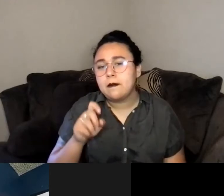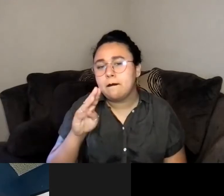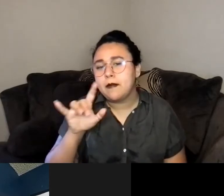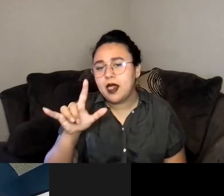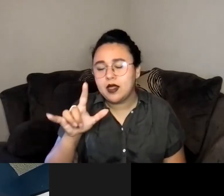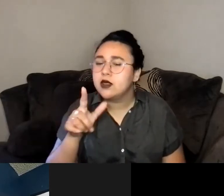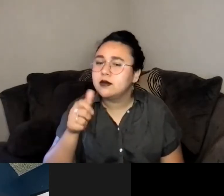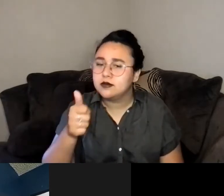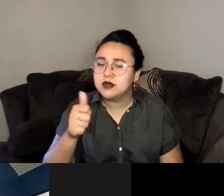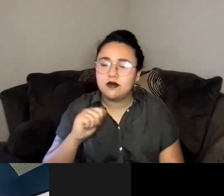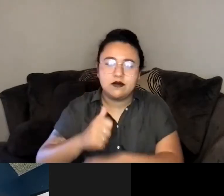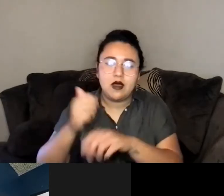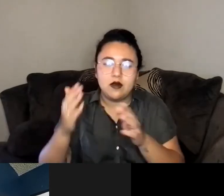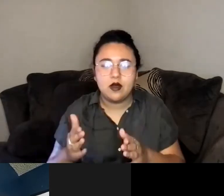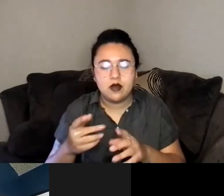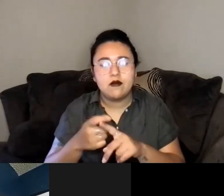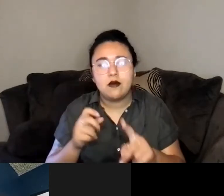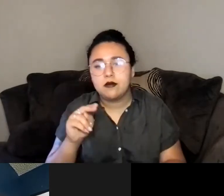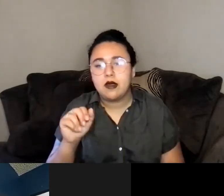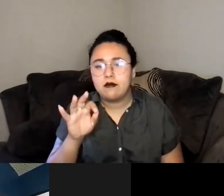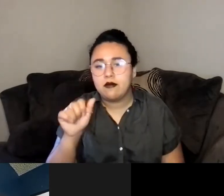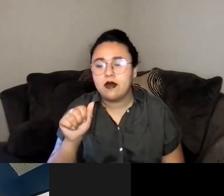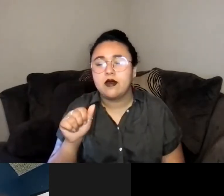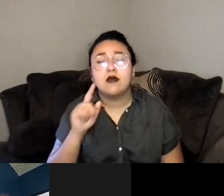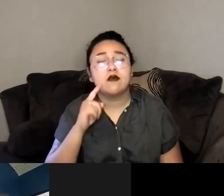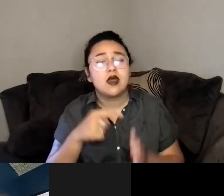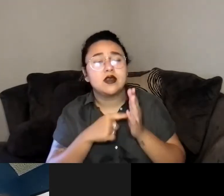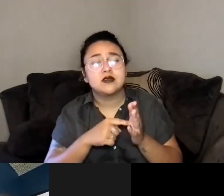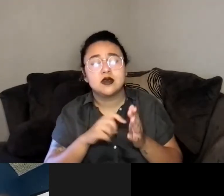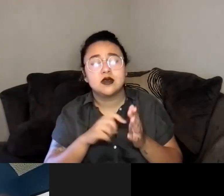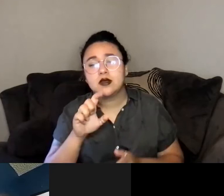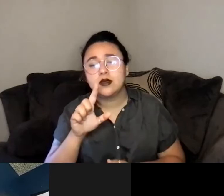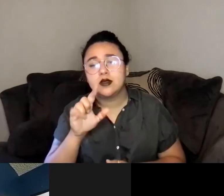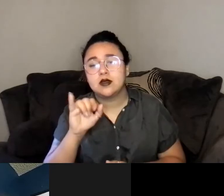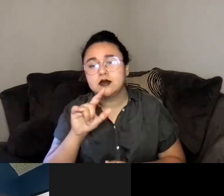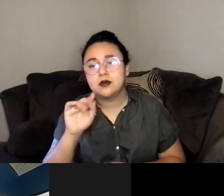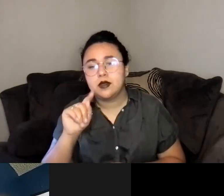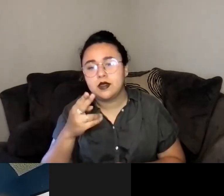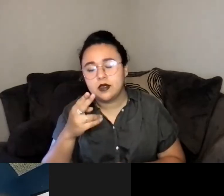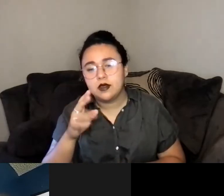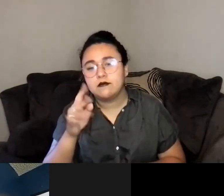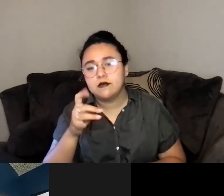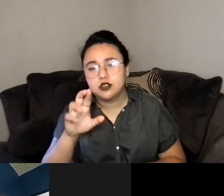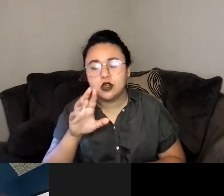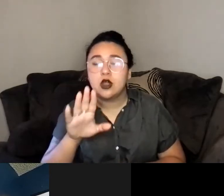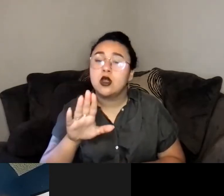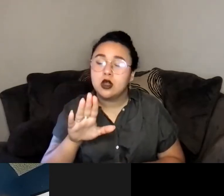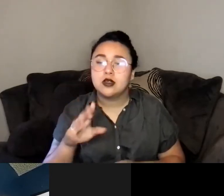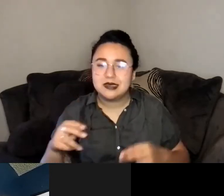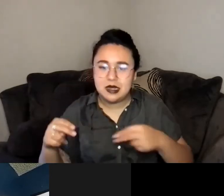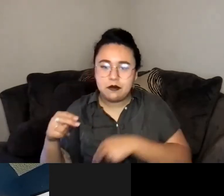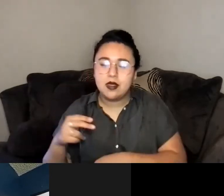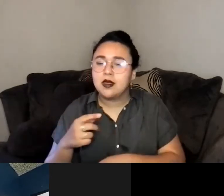NAAFA. In the example of Elizabeth Fisher's efforts about the seatbelts, the biggest target was Honda, and the president